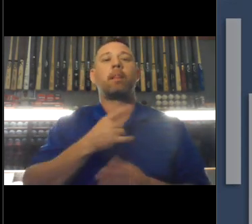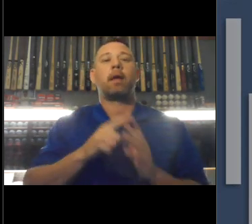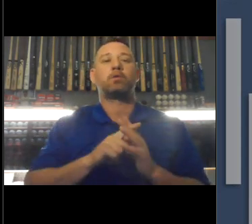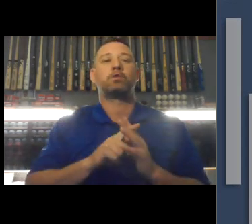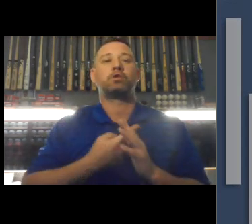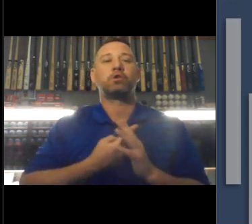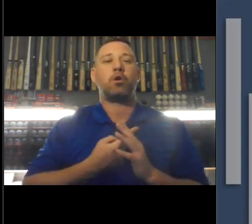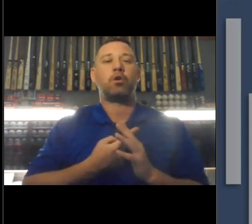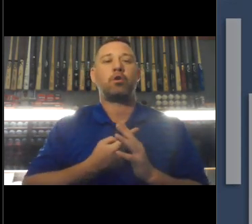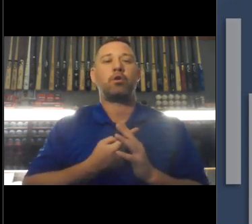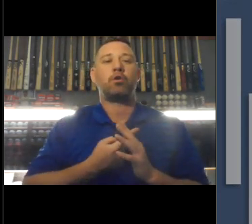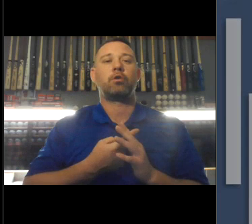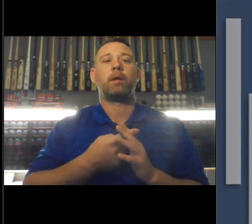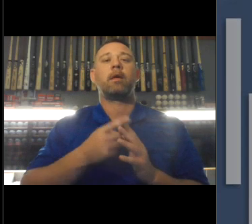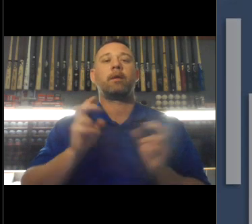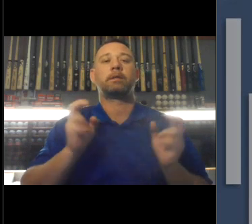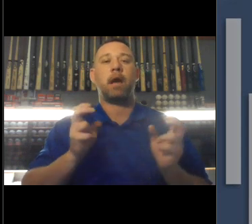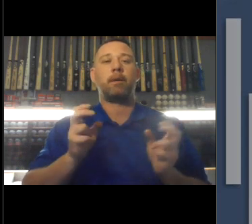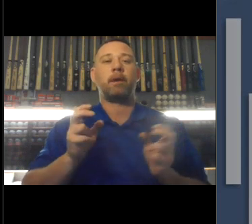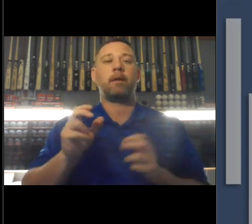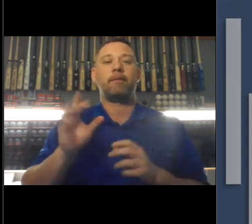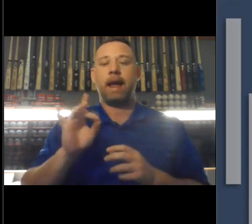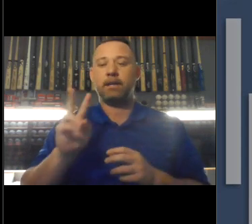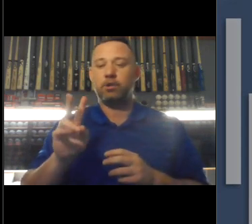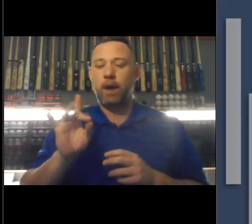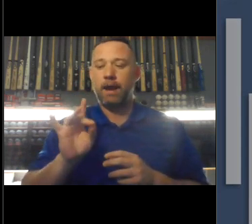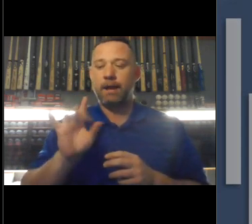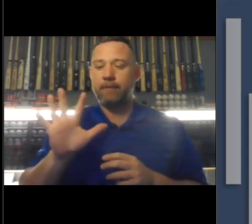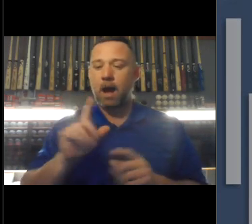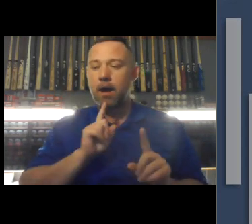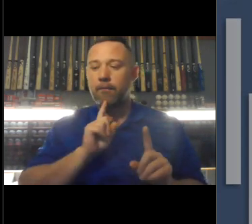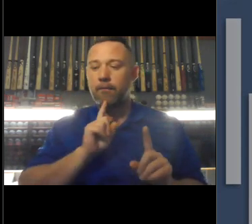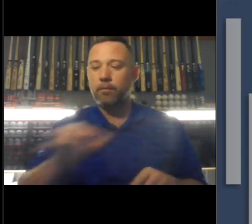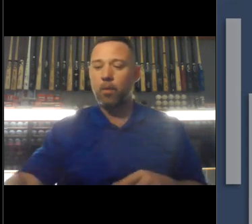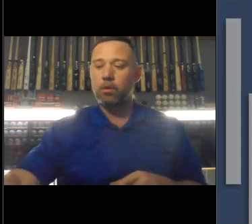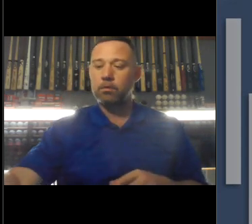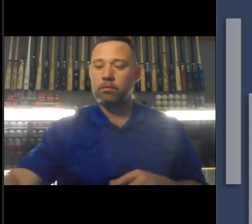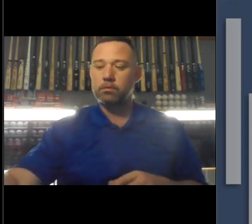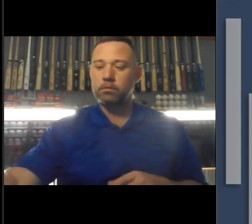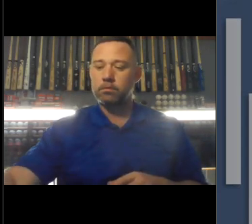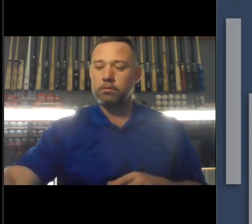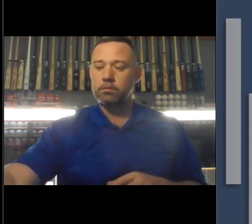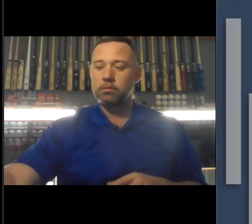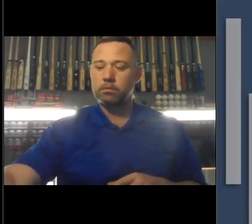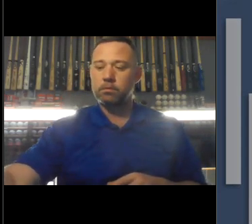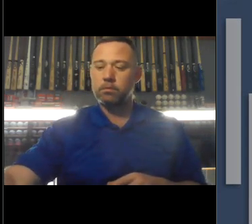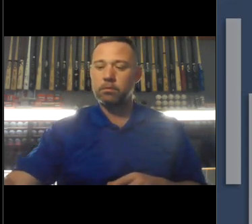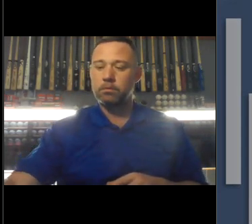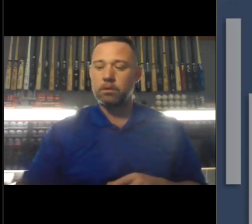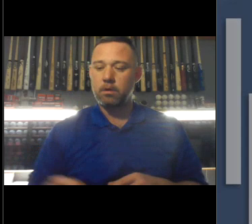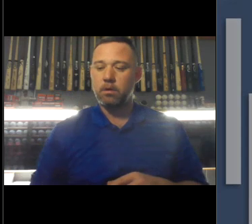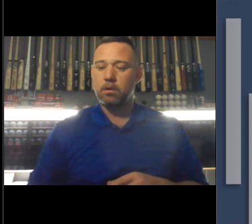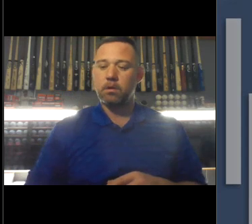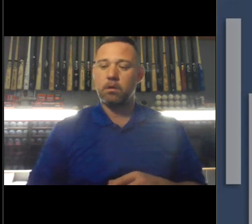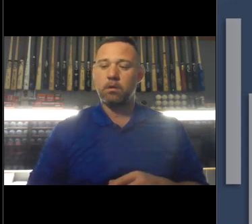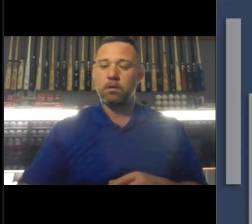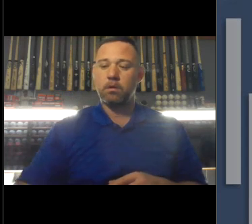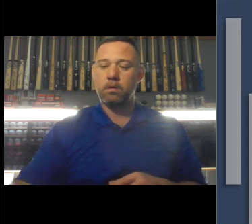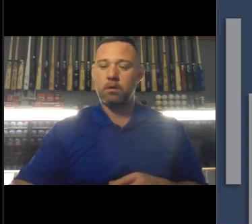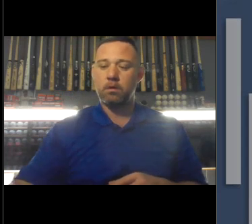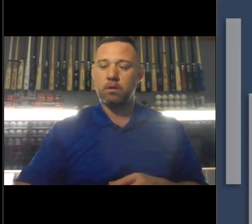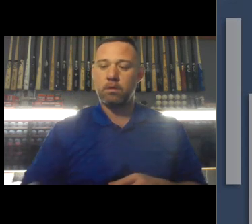out with the topic of the AB 285 report. And the RTPA group hosted 2 meetings with the